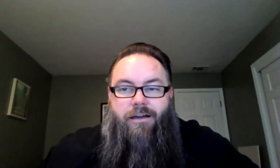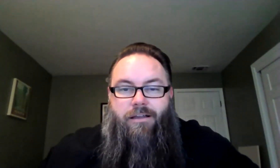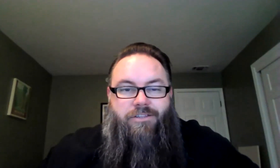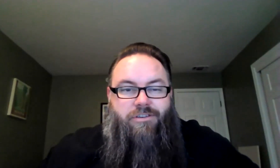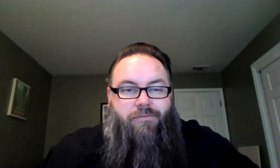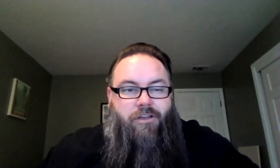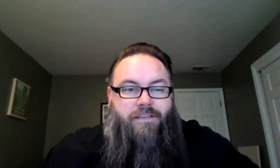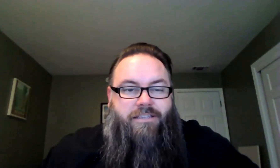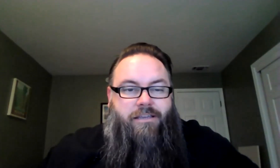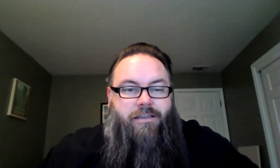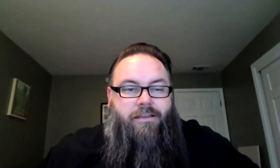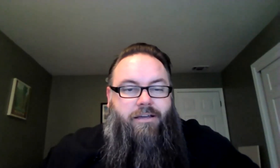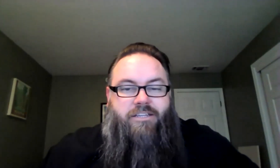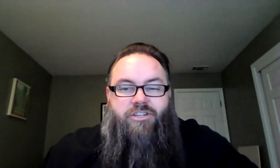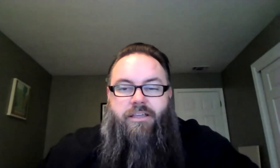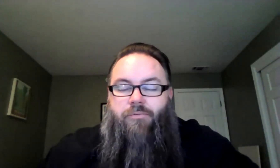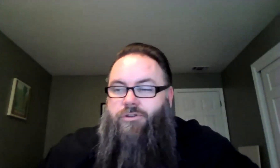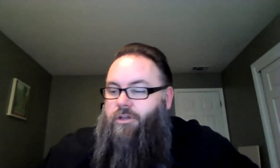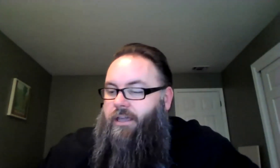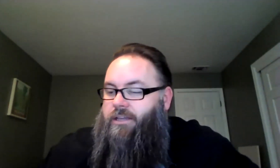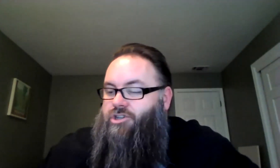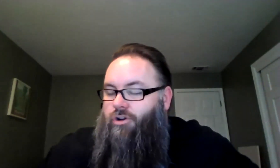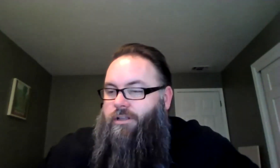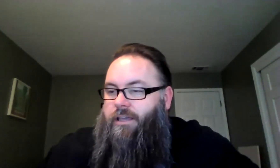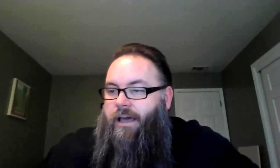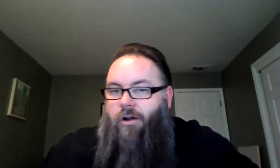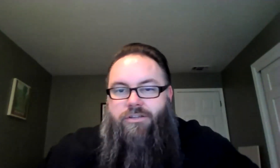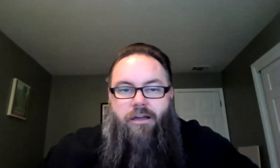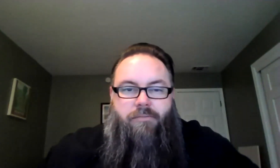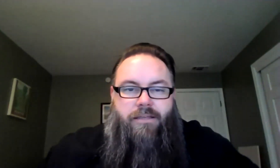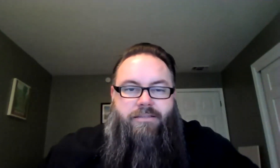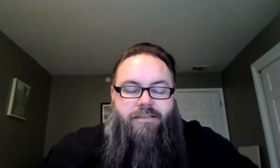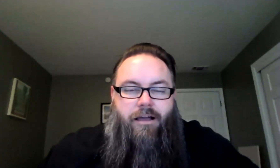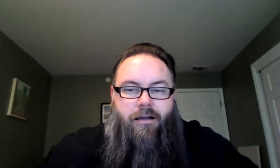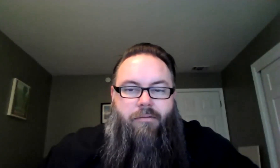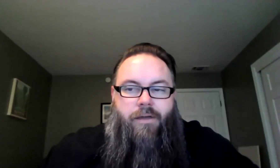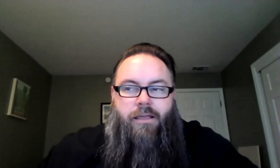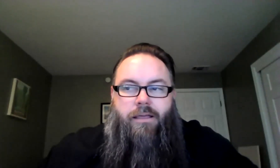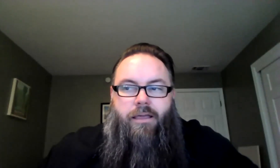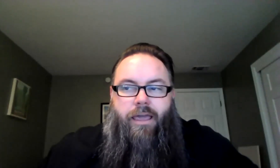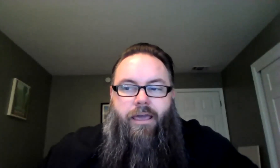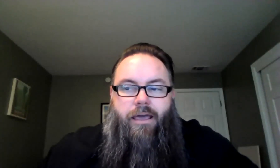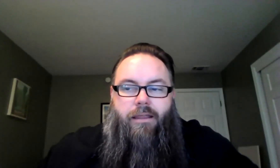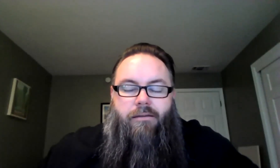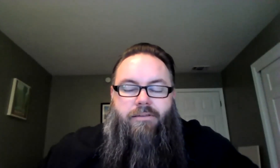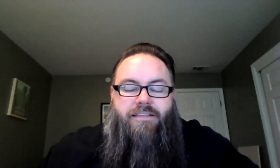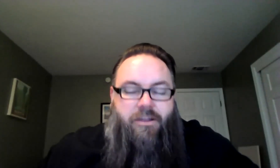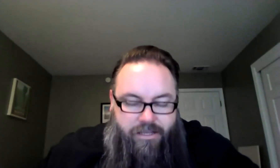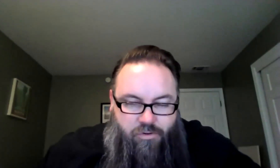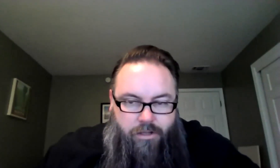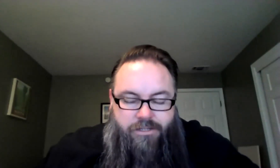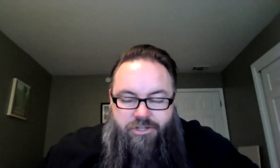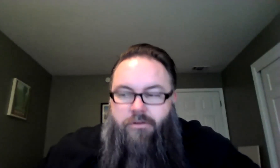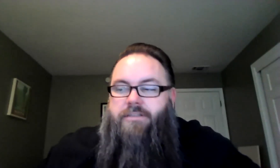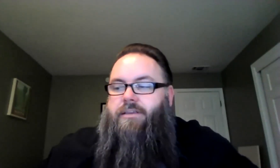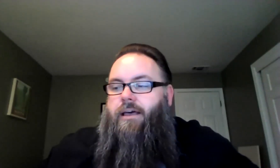keeping Alicia very busy. Additionally, we're looking internally at our documents and as they